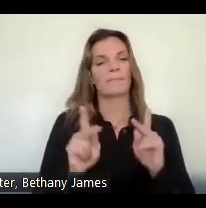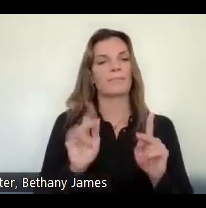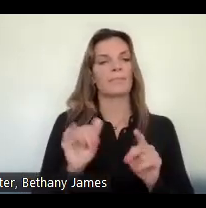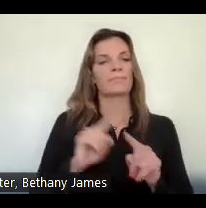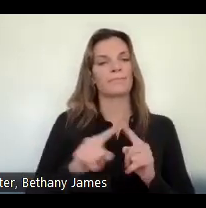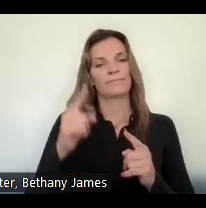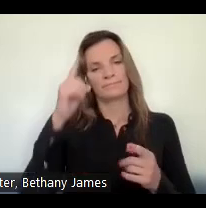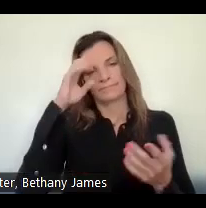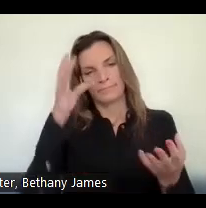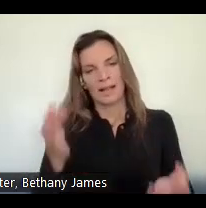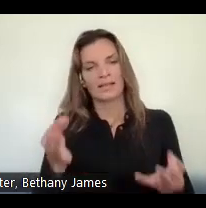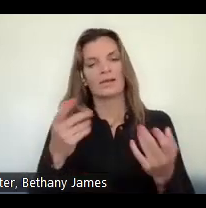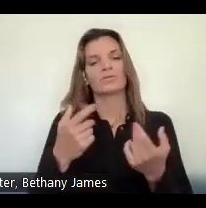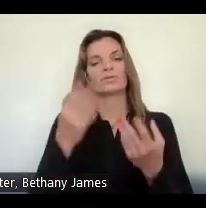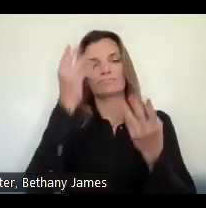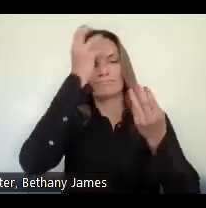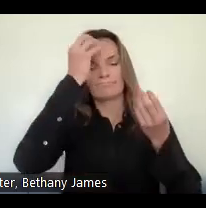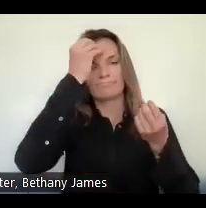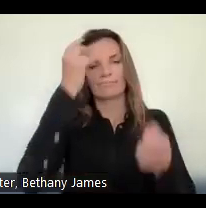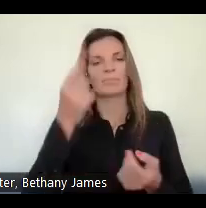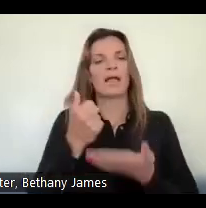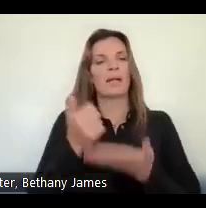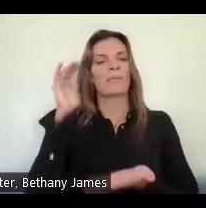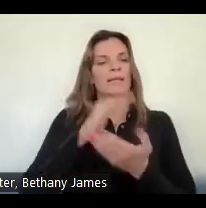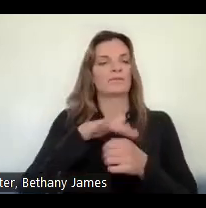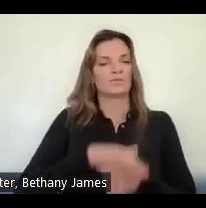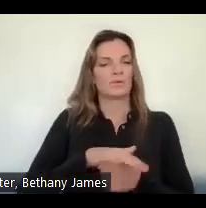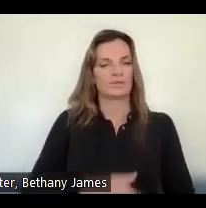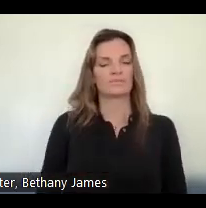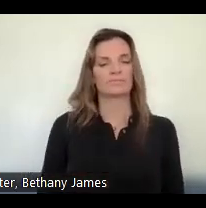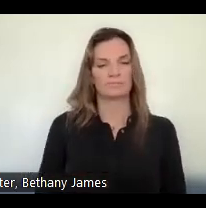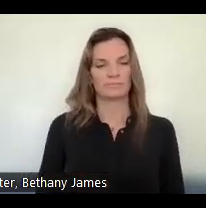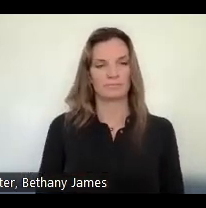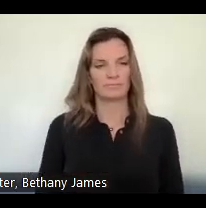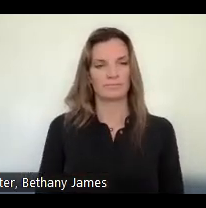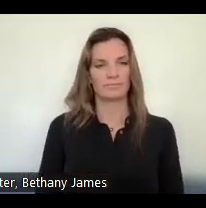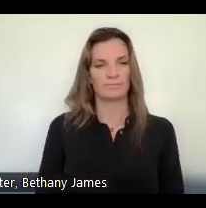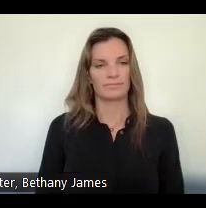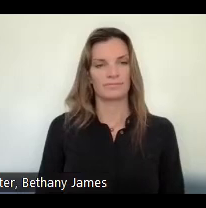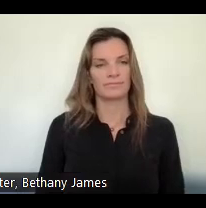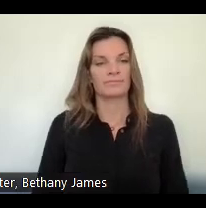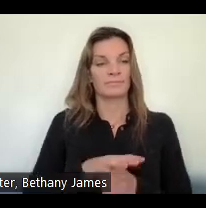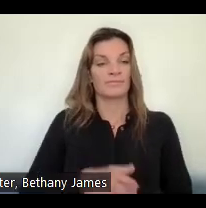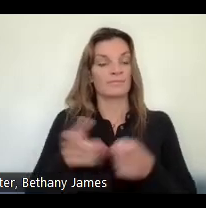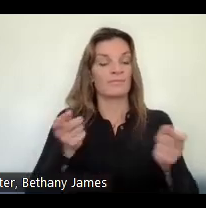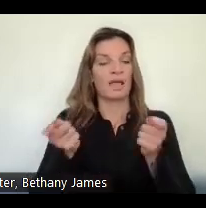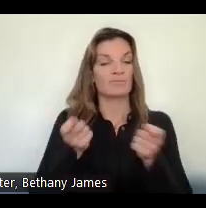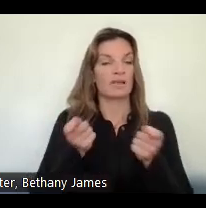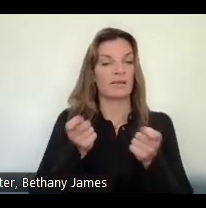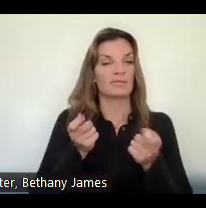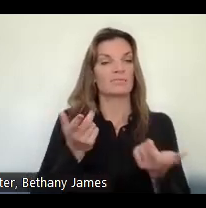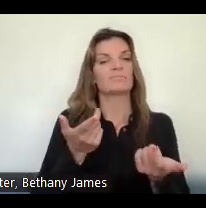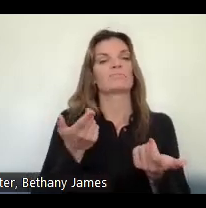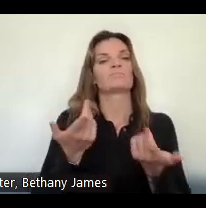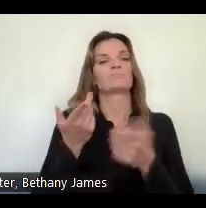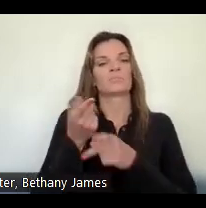as well for stress. And I've used that to help me fall asleep. And again, for stress management, having a supervisor